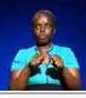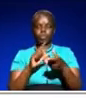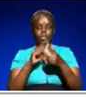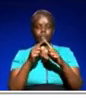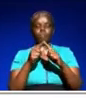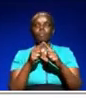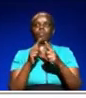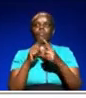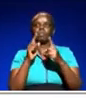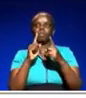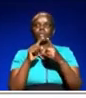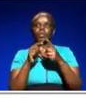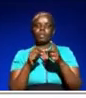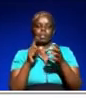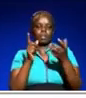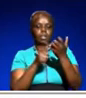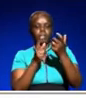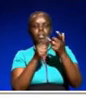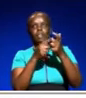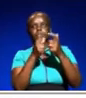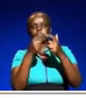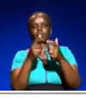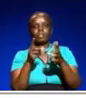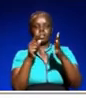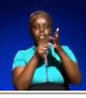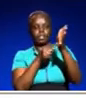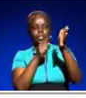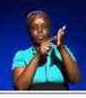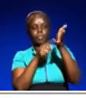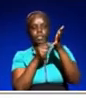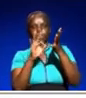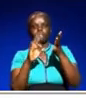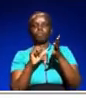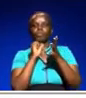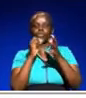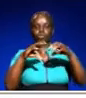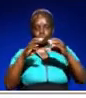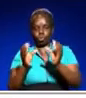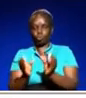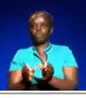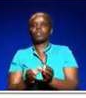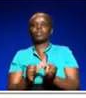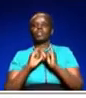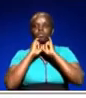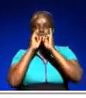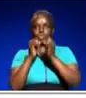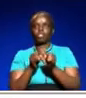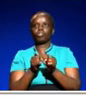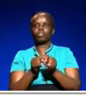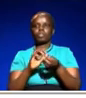1, calculate the mean of ungrouped data. Number